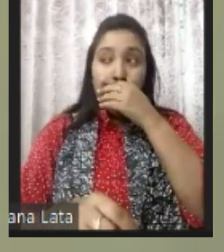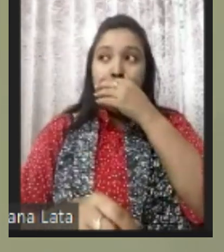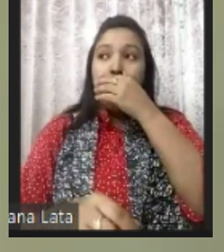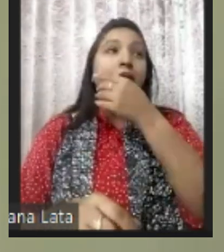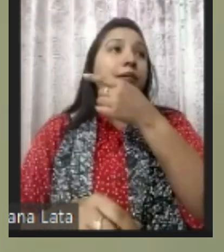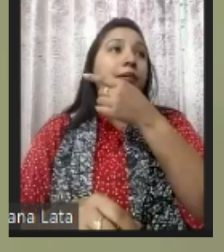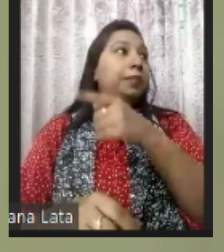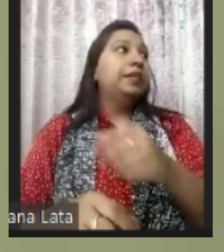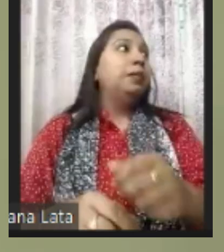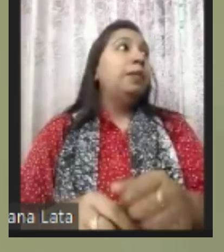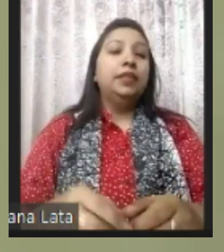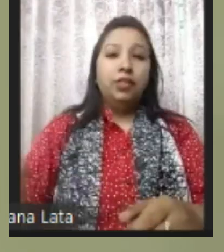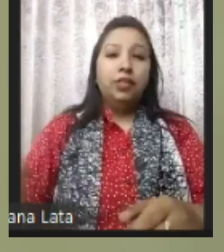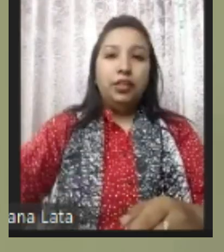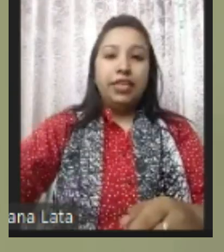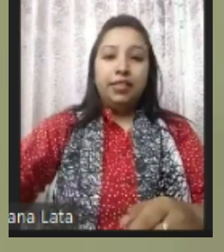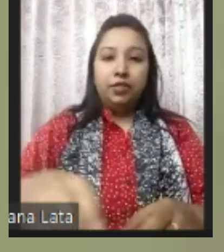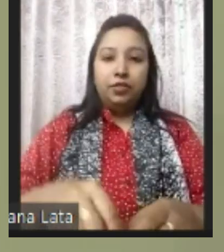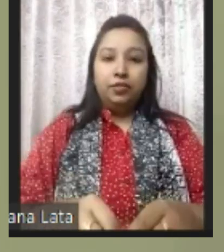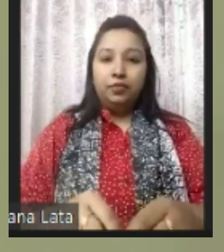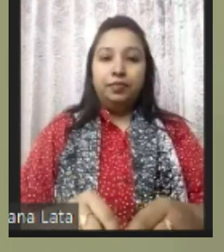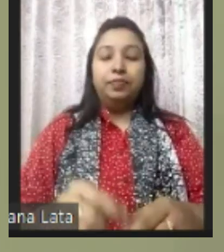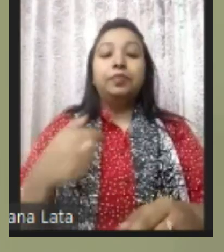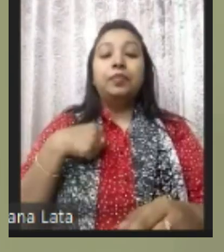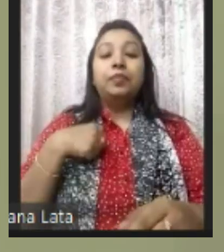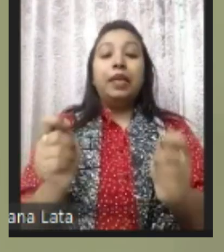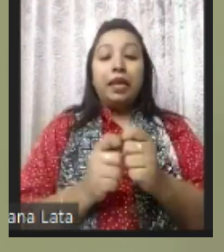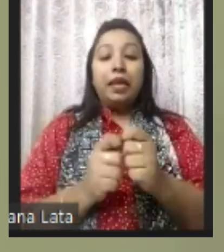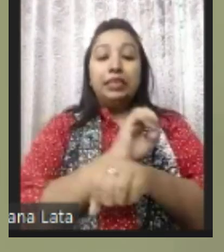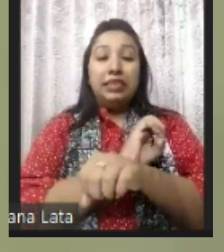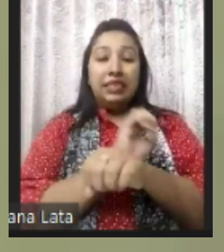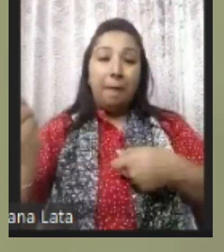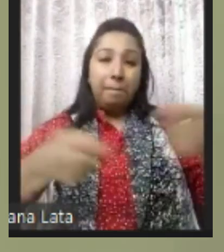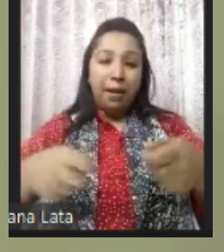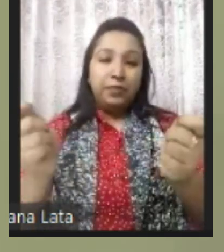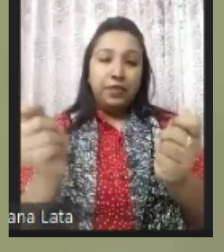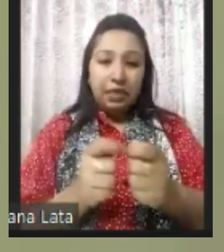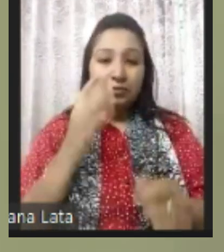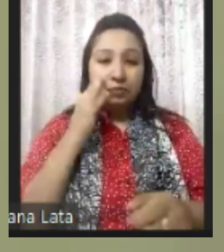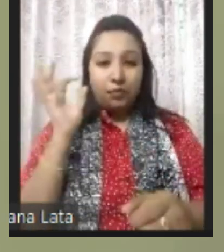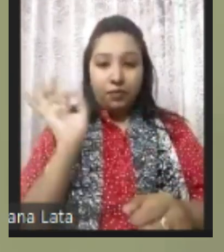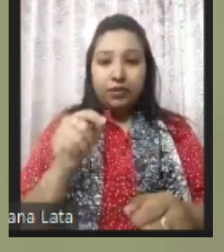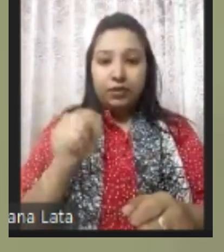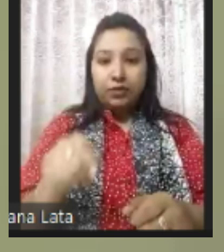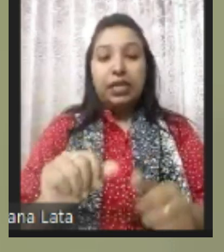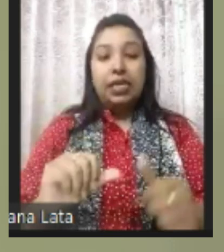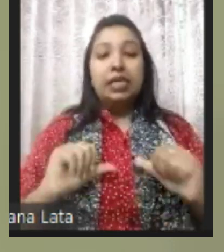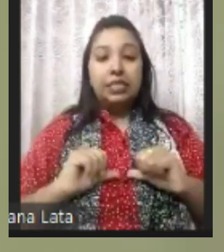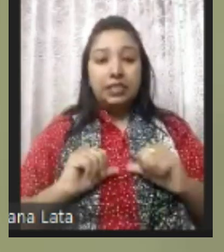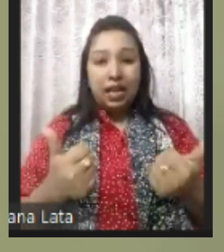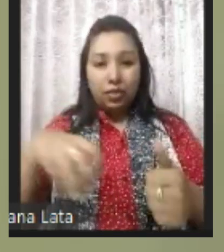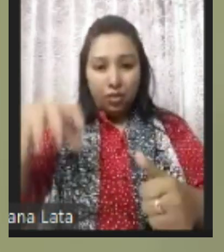that you mentioned, the Act Shop, which is the e-commerce portal, and the NICE 3, which is the National Intelligence for